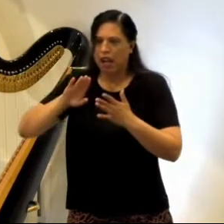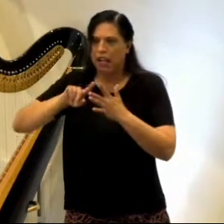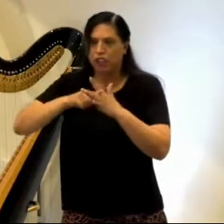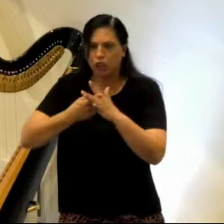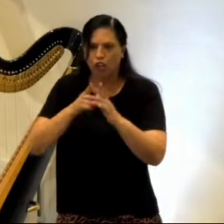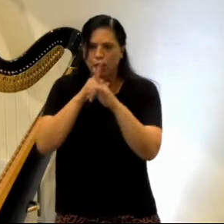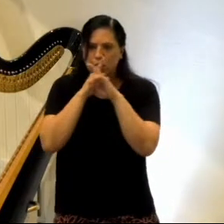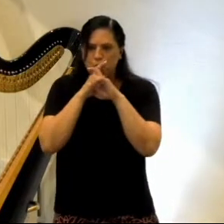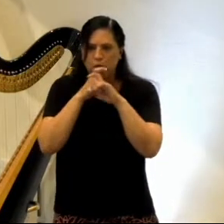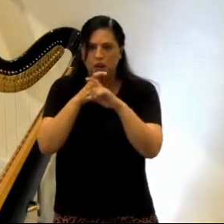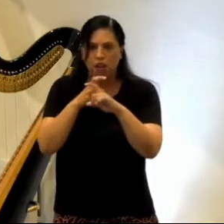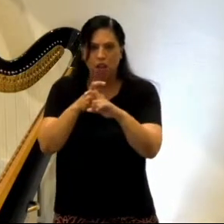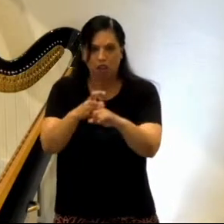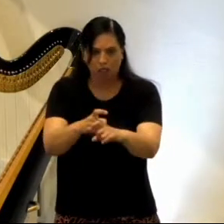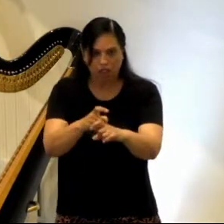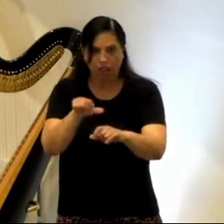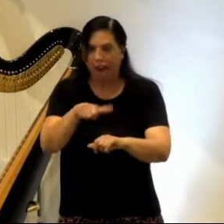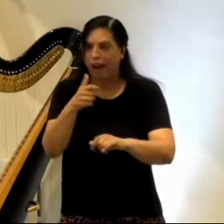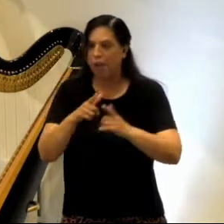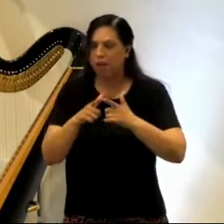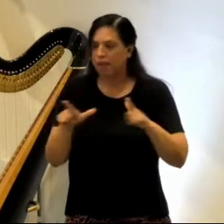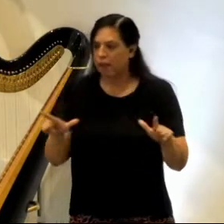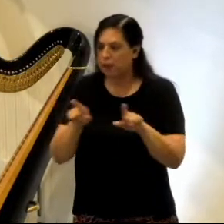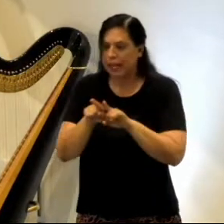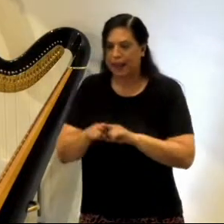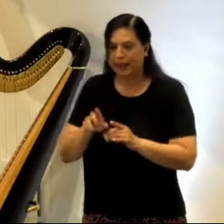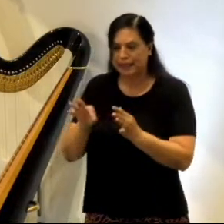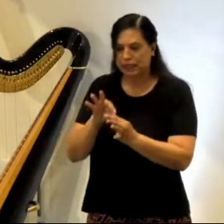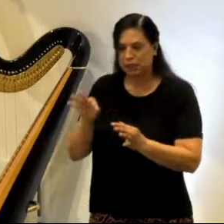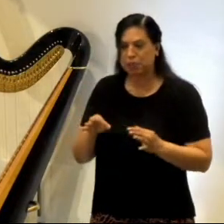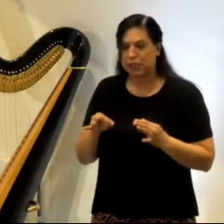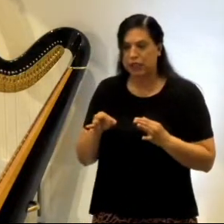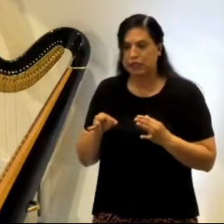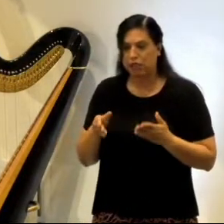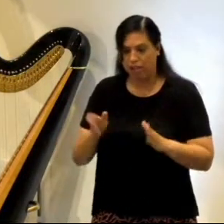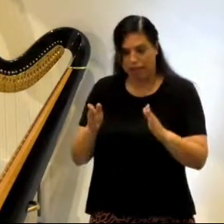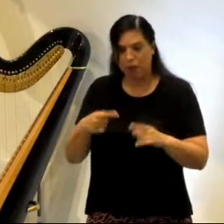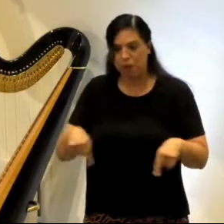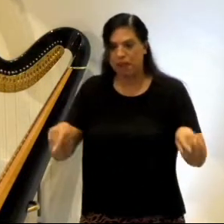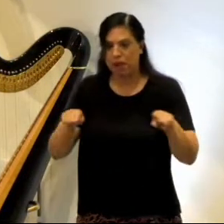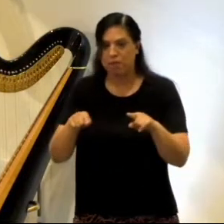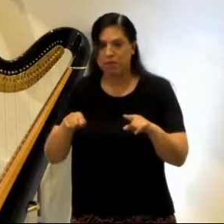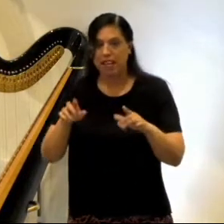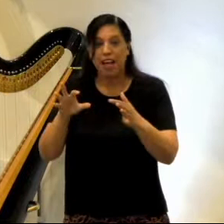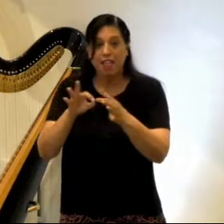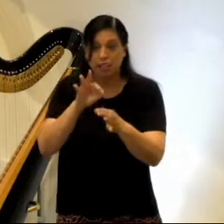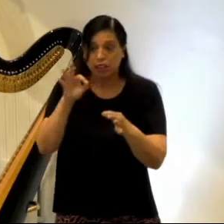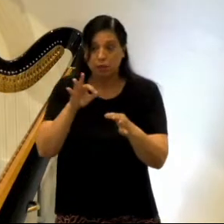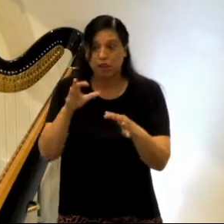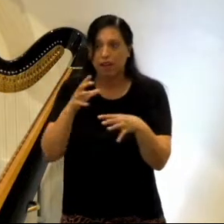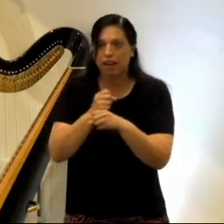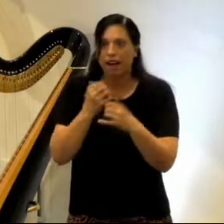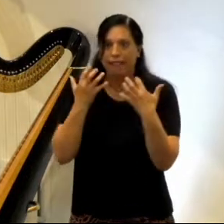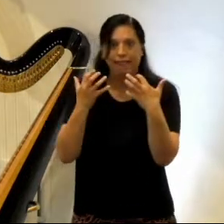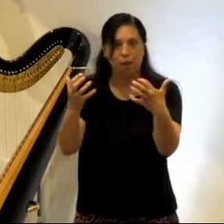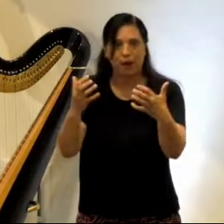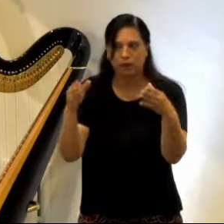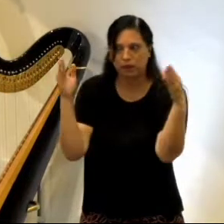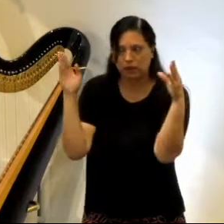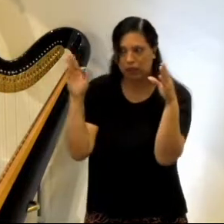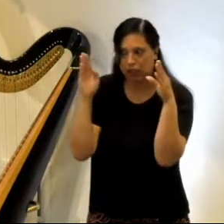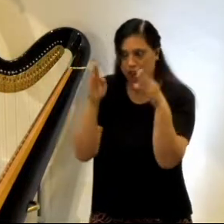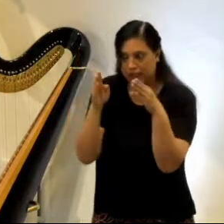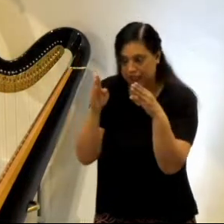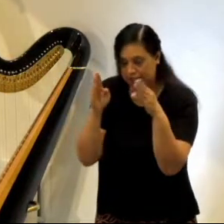other tongues as the Spirit enabled them. The Spirit got the crowd's attention. And then the